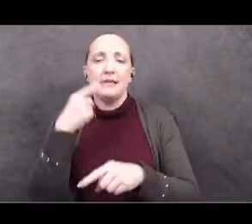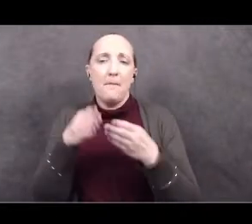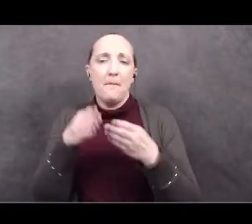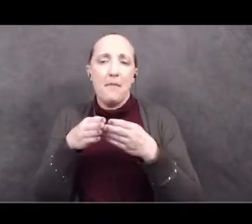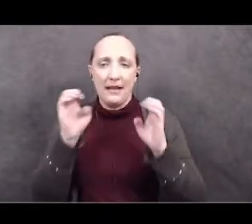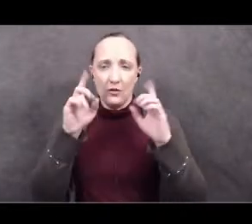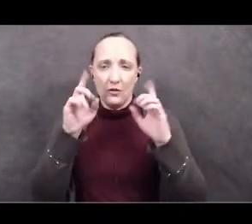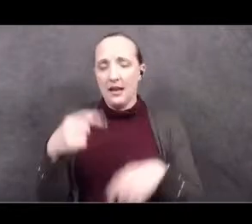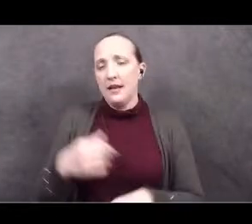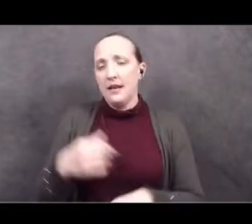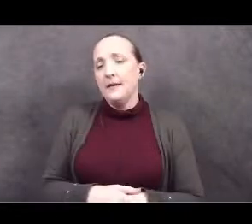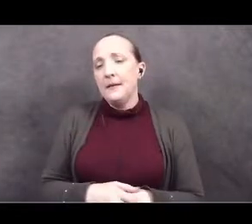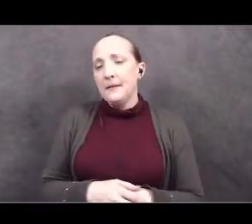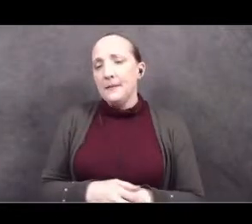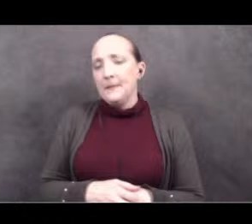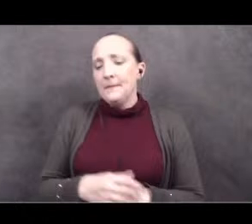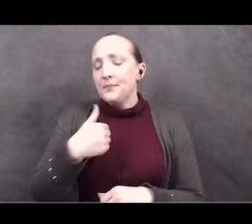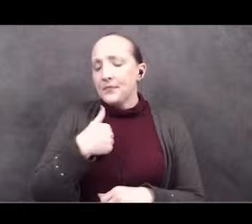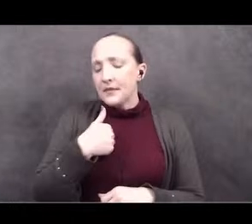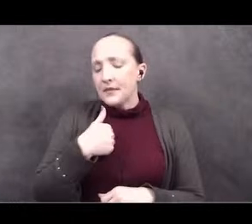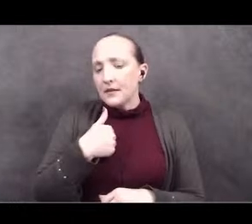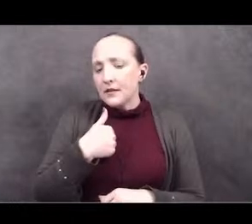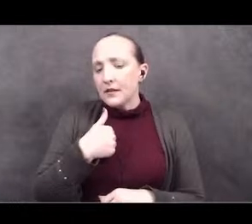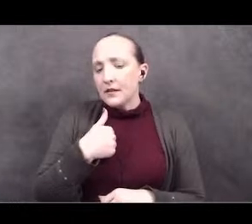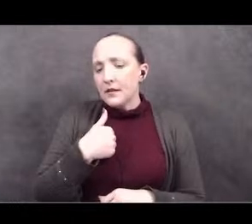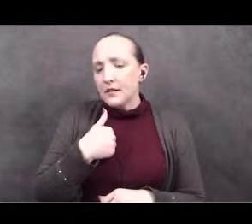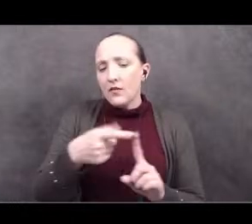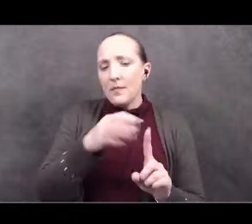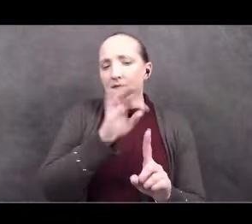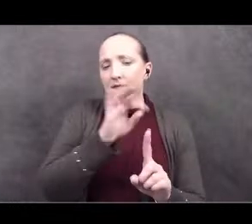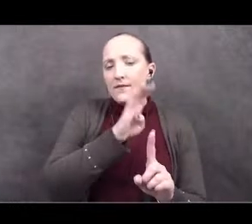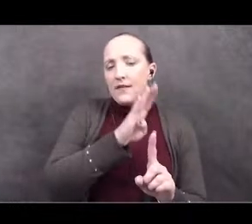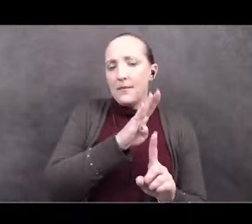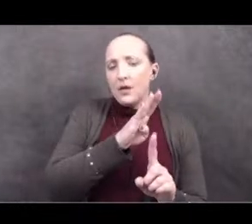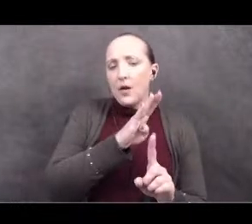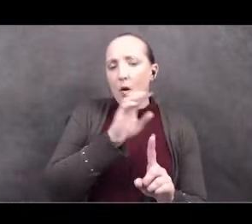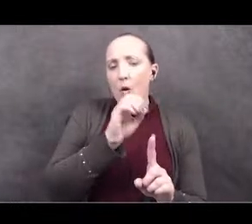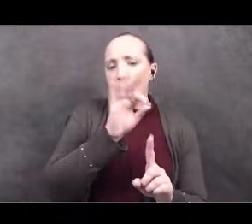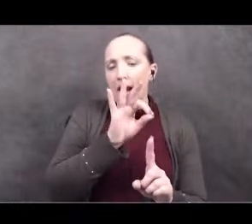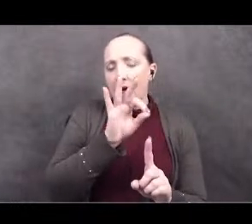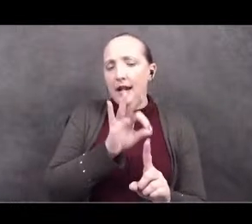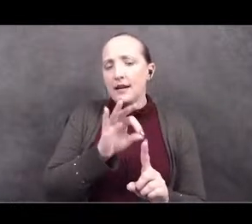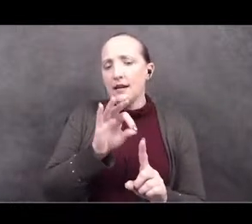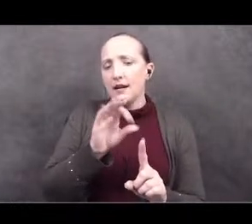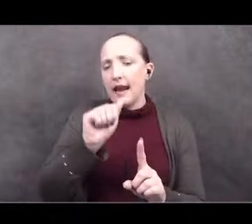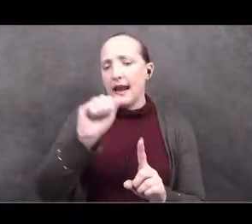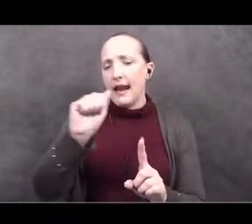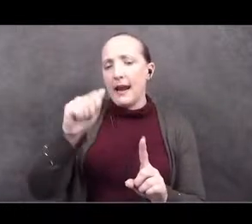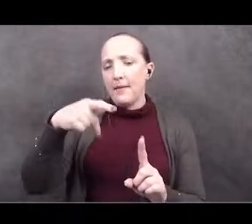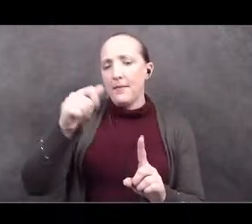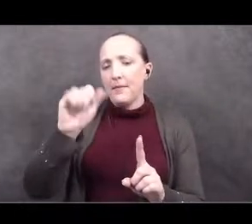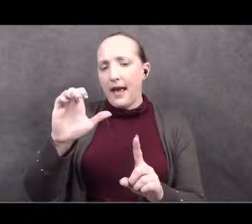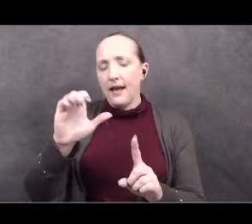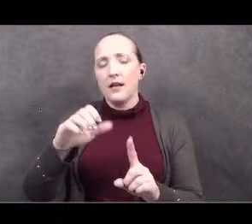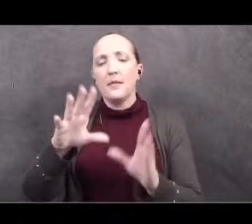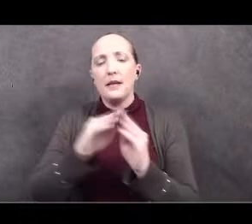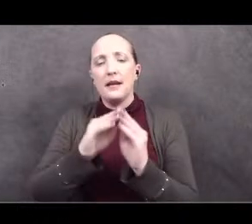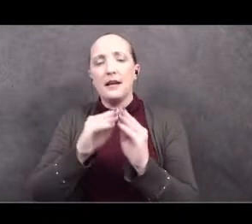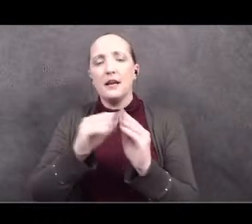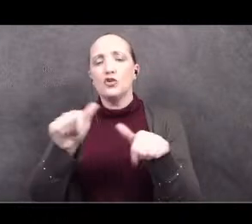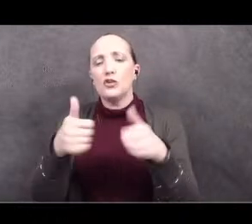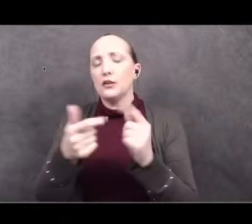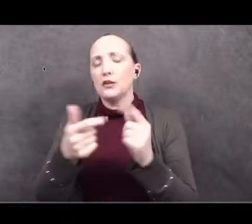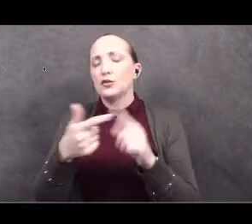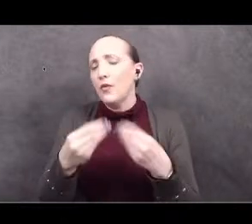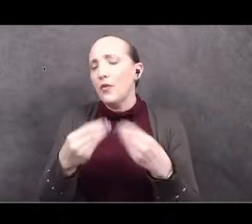CJ USD father from the two from February 09 APAC meting meeting challenged us to provide African-American black learning